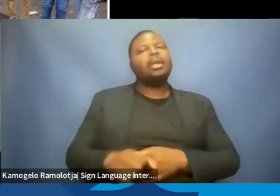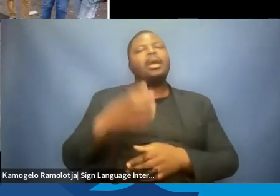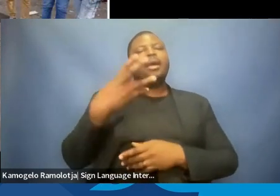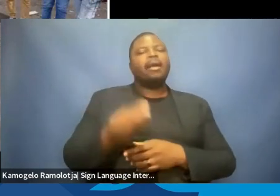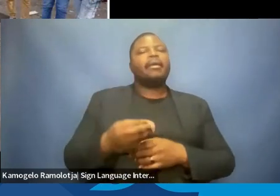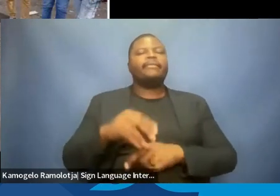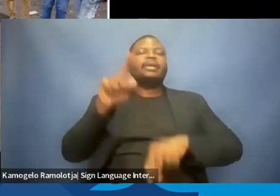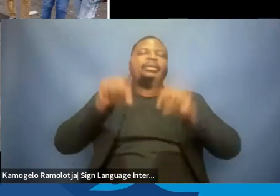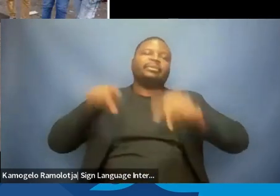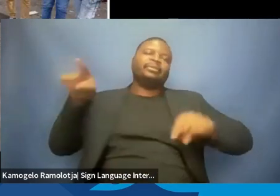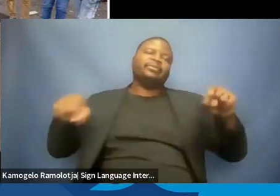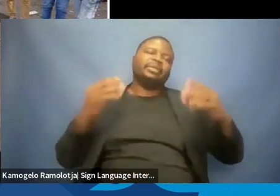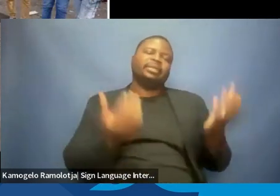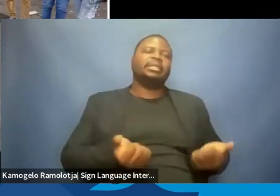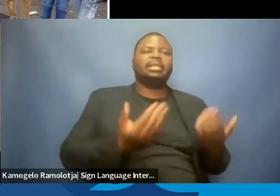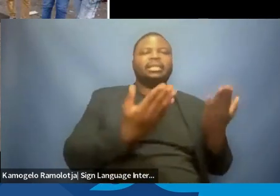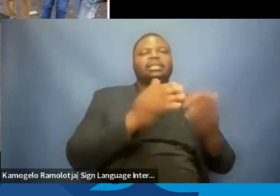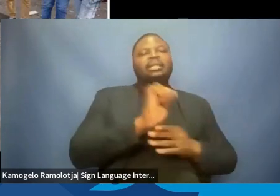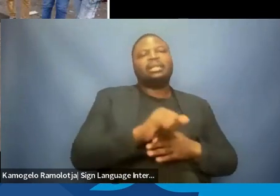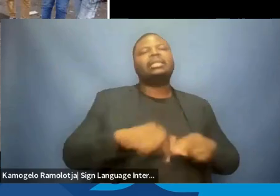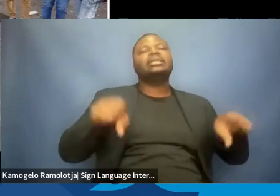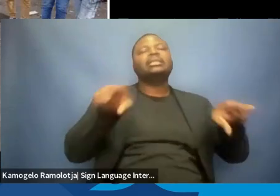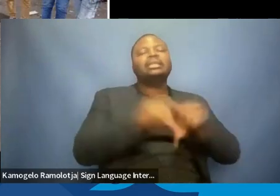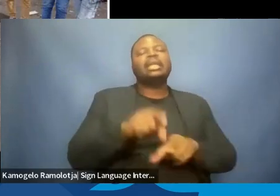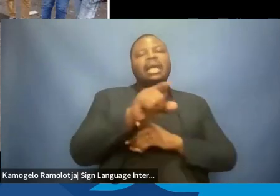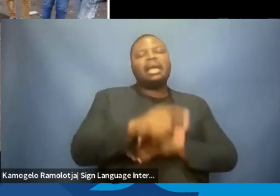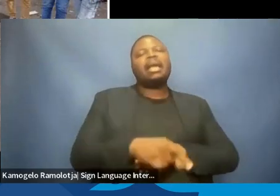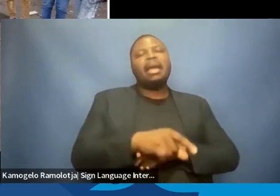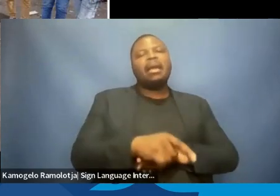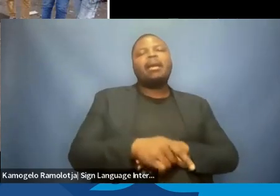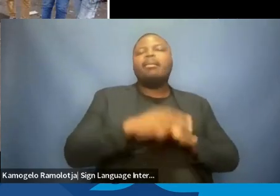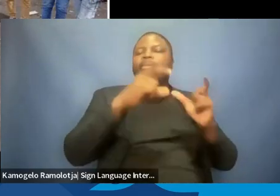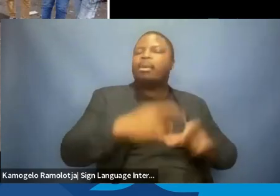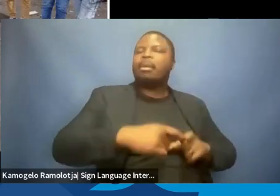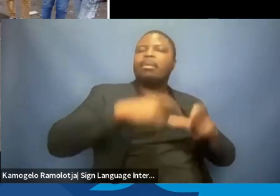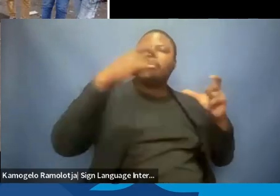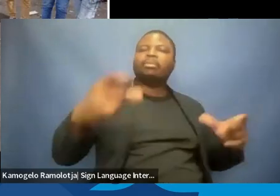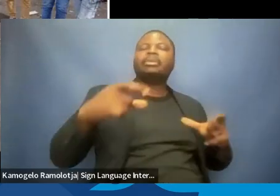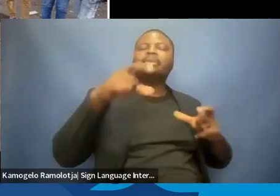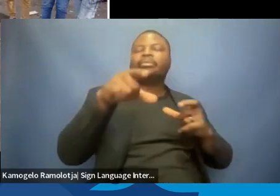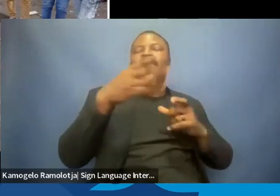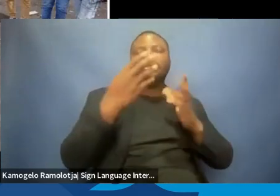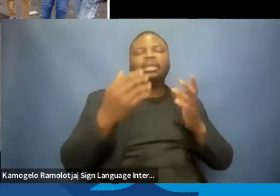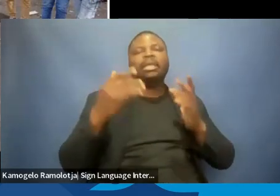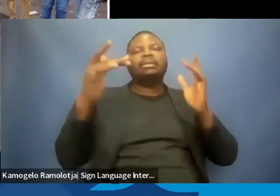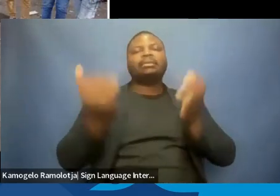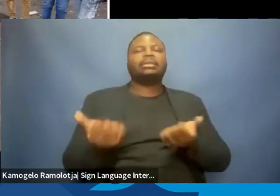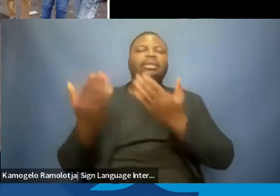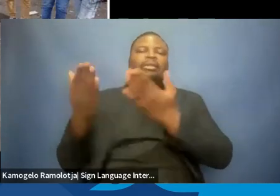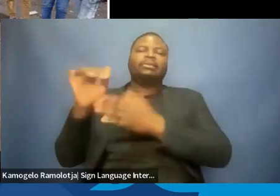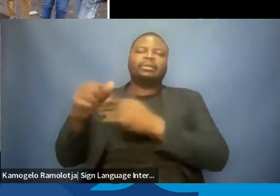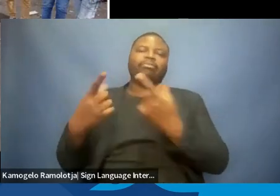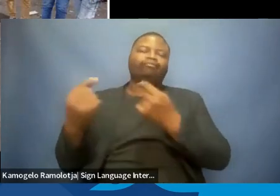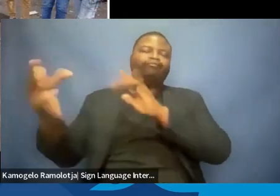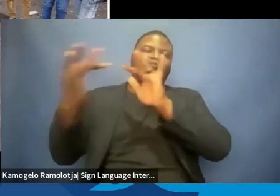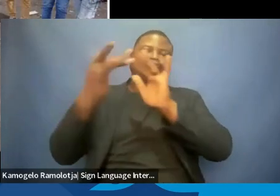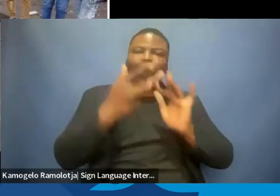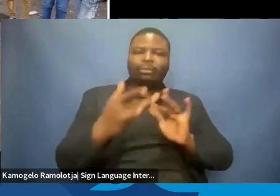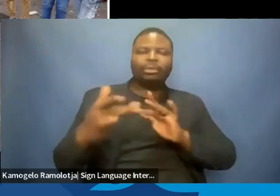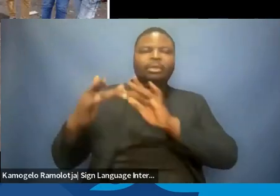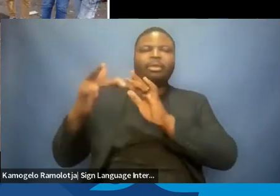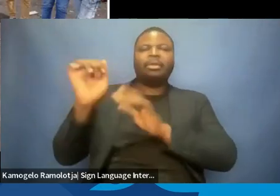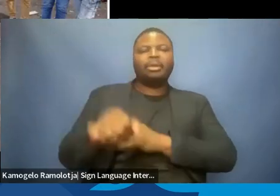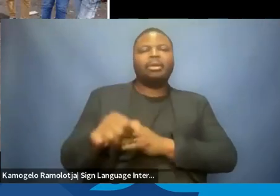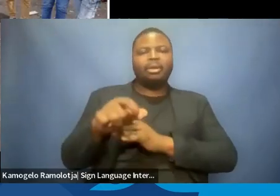community-based organizations and other stakeholders so that the effect is much larger. Many organizations provide differing